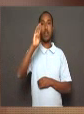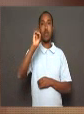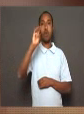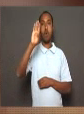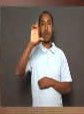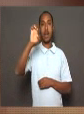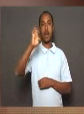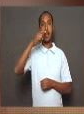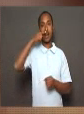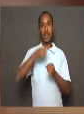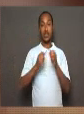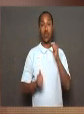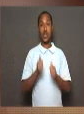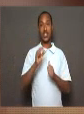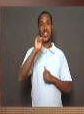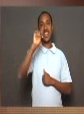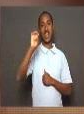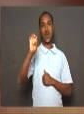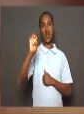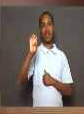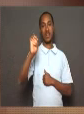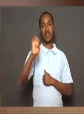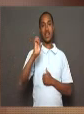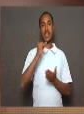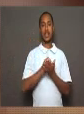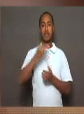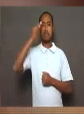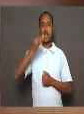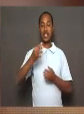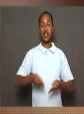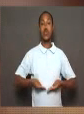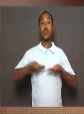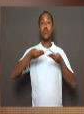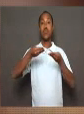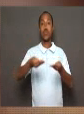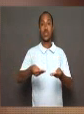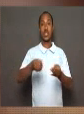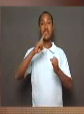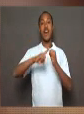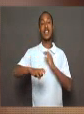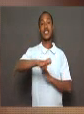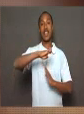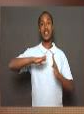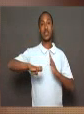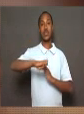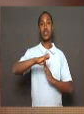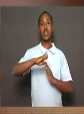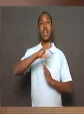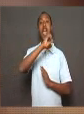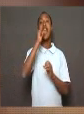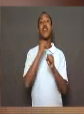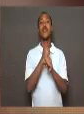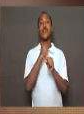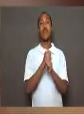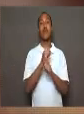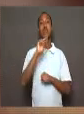gas, which is neon, it must lose its valence electron and